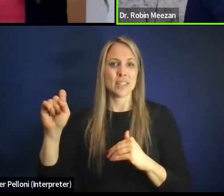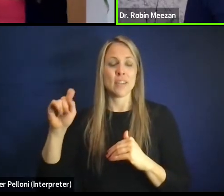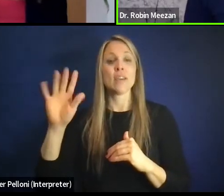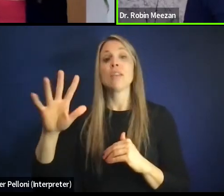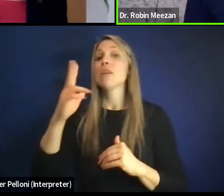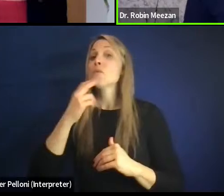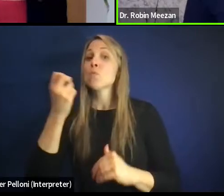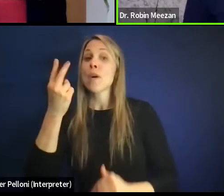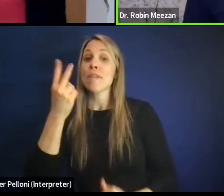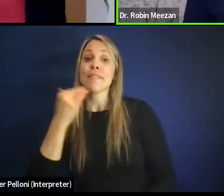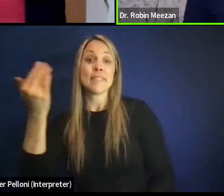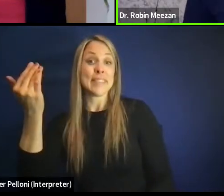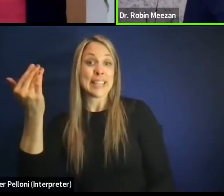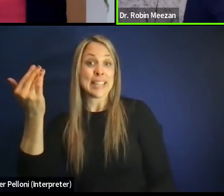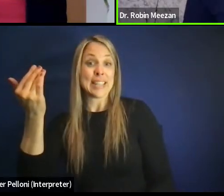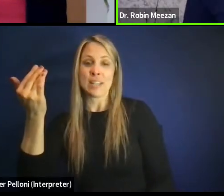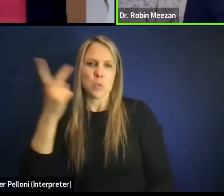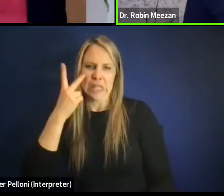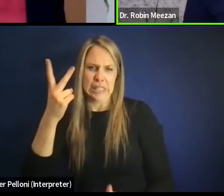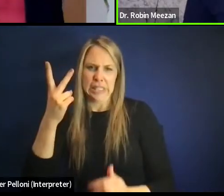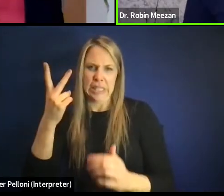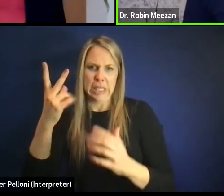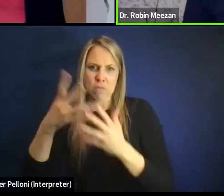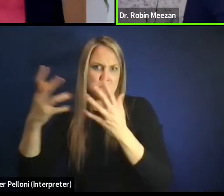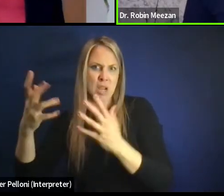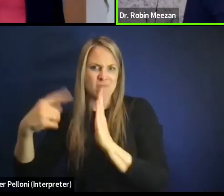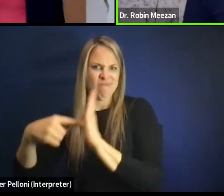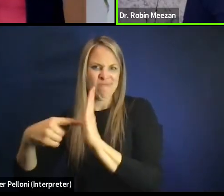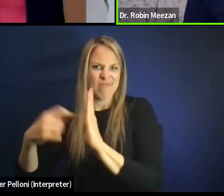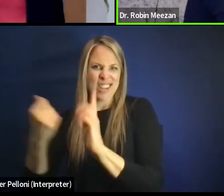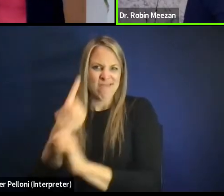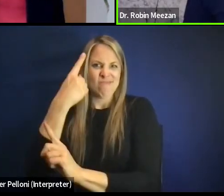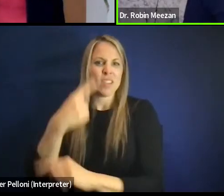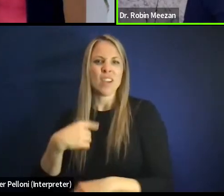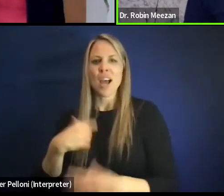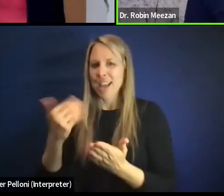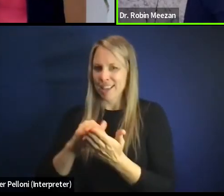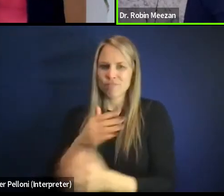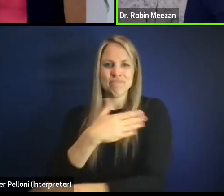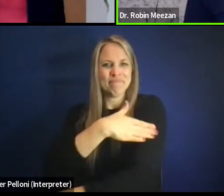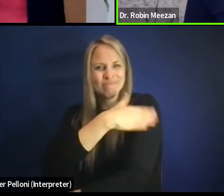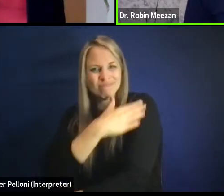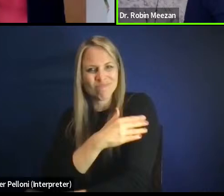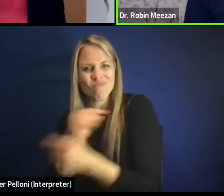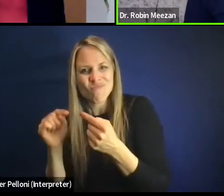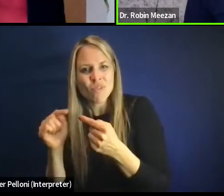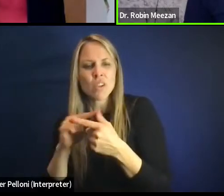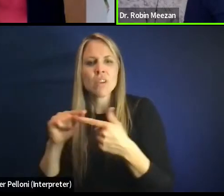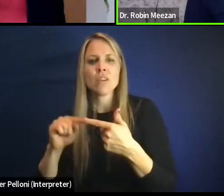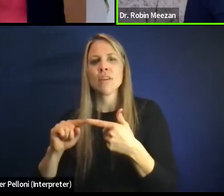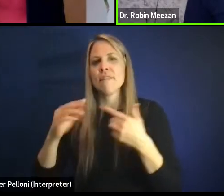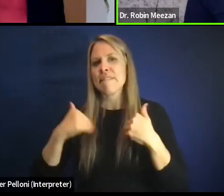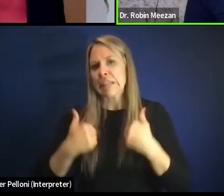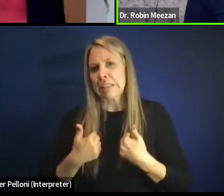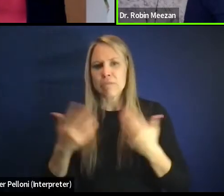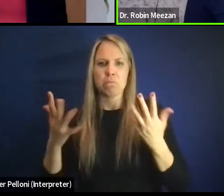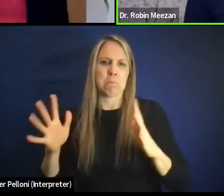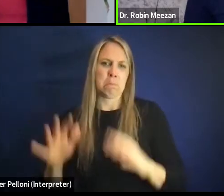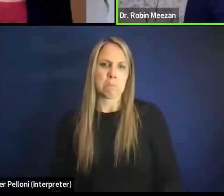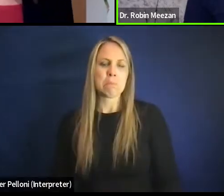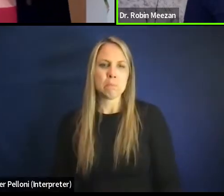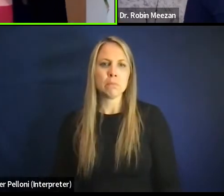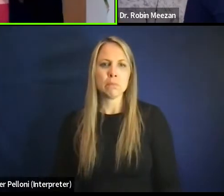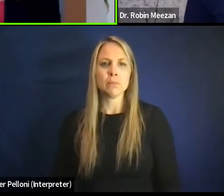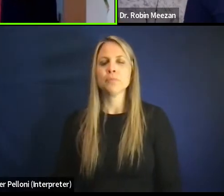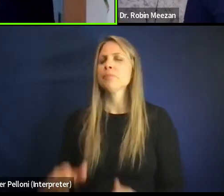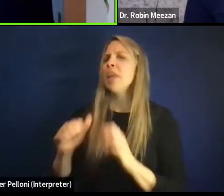group, we didn't see very much. Once again, sore arm, little fatigue, that's it.